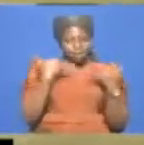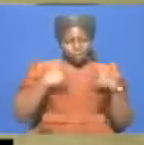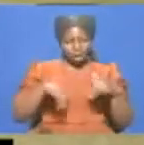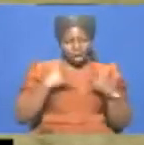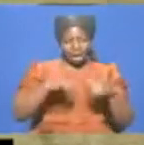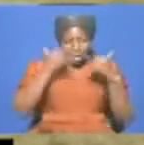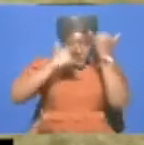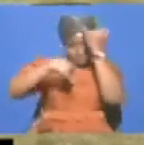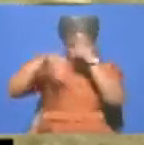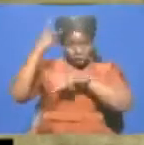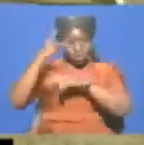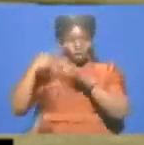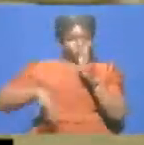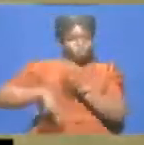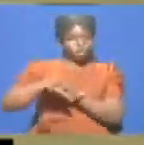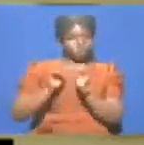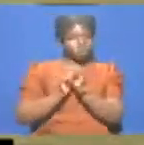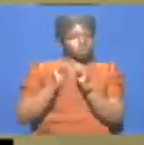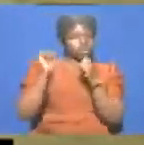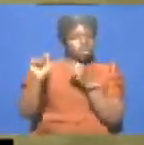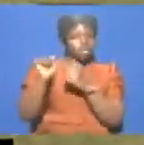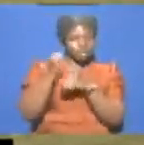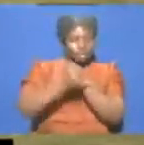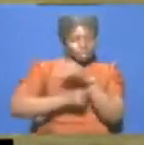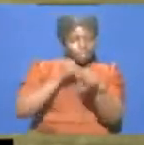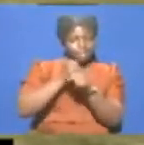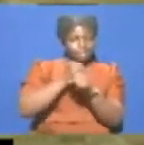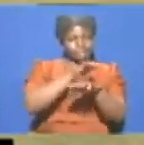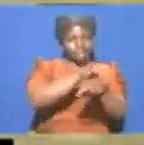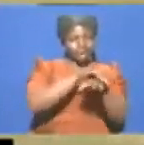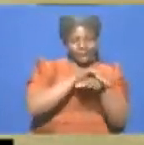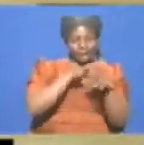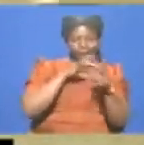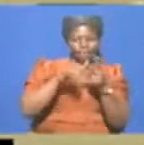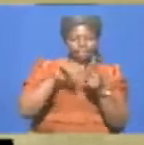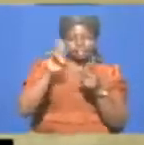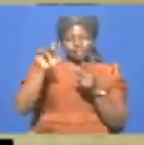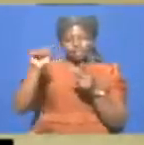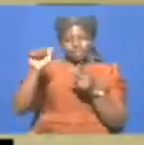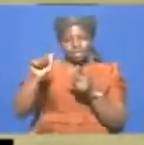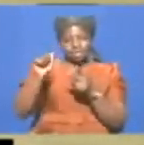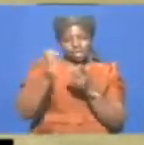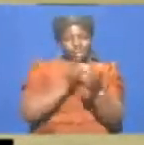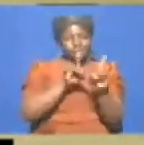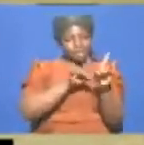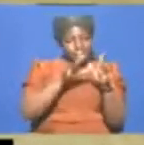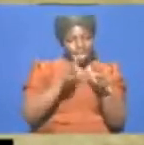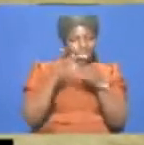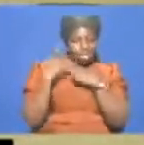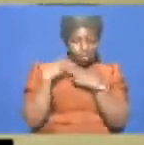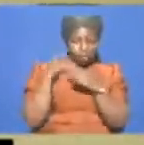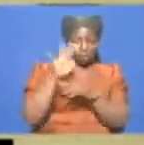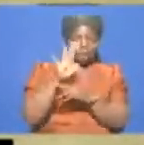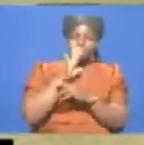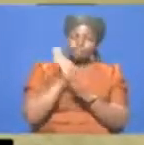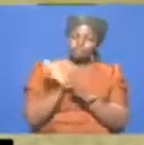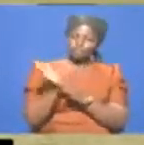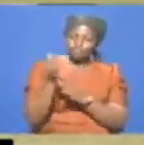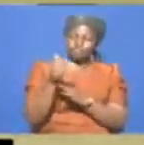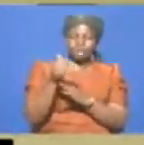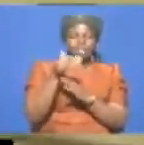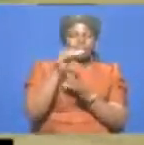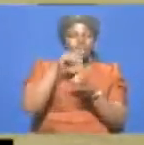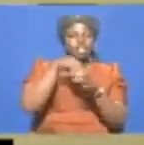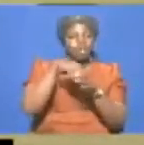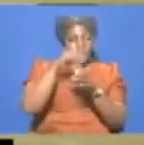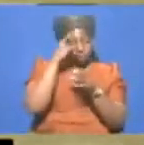football for 15 years in England and in the USA. The commercial director's main role will be to raise investment for construction